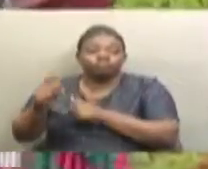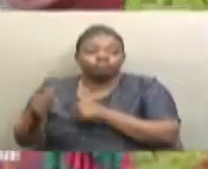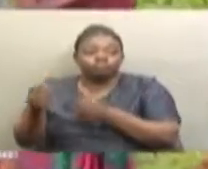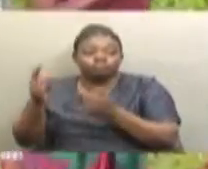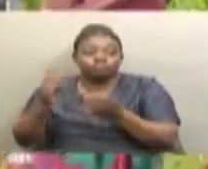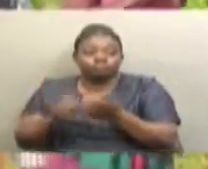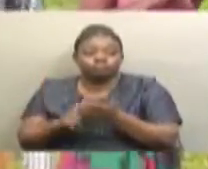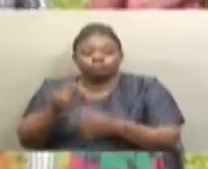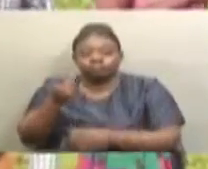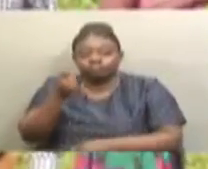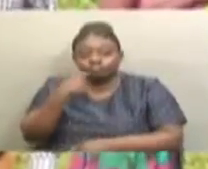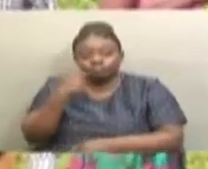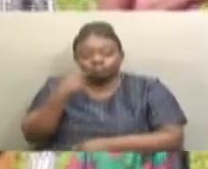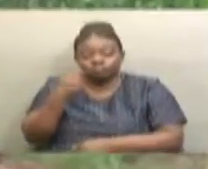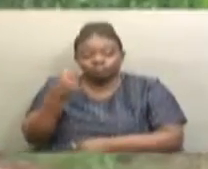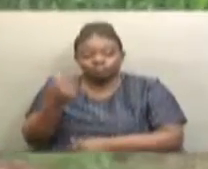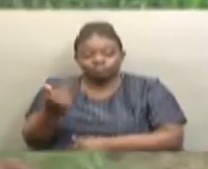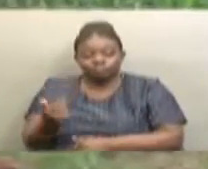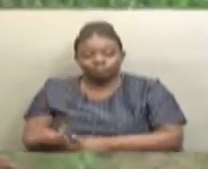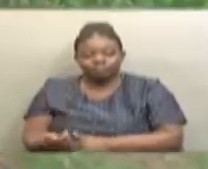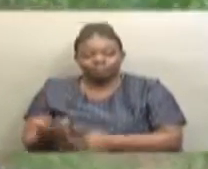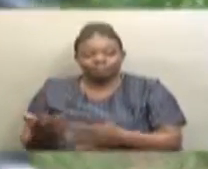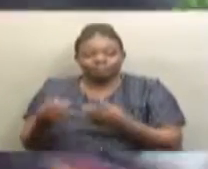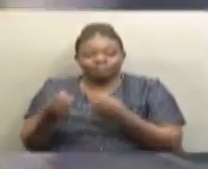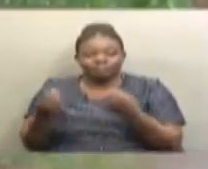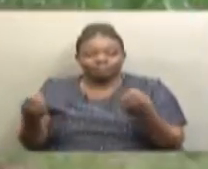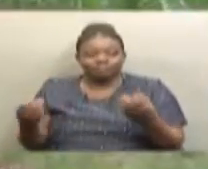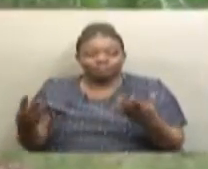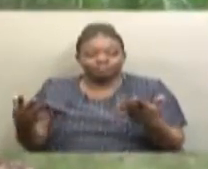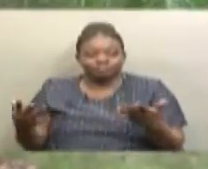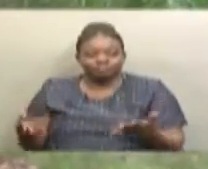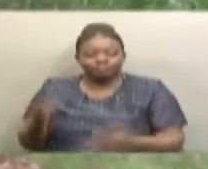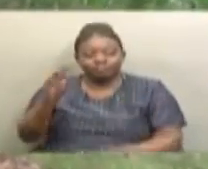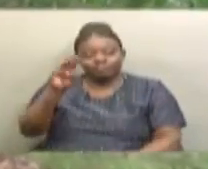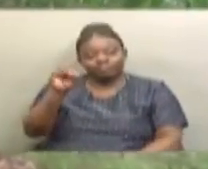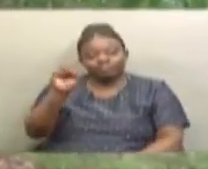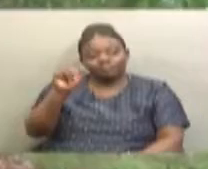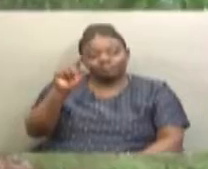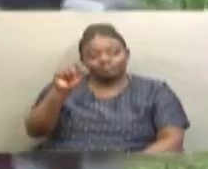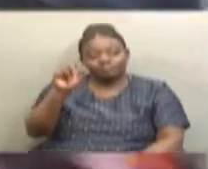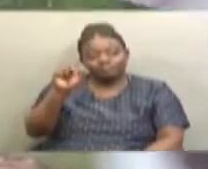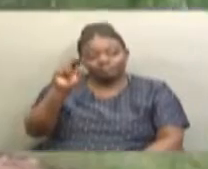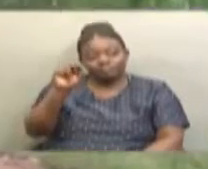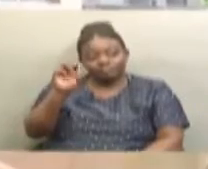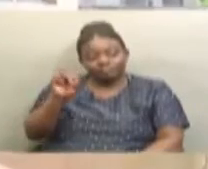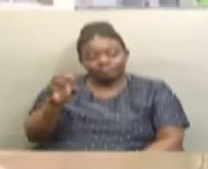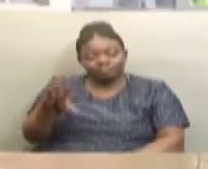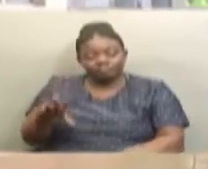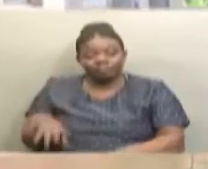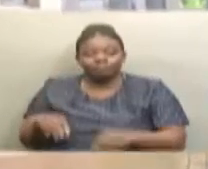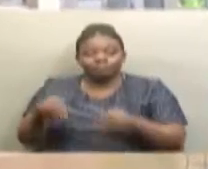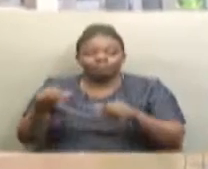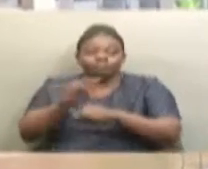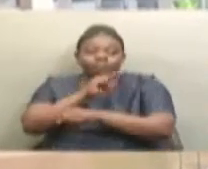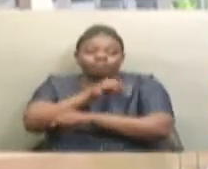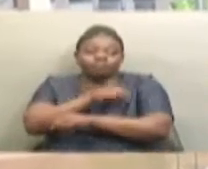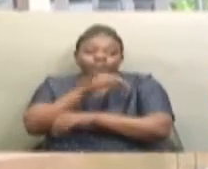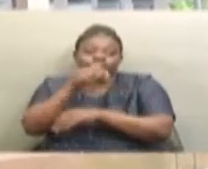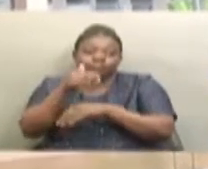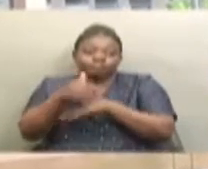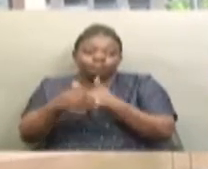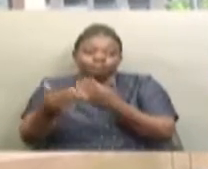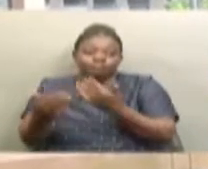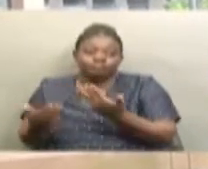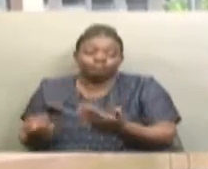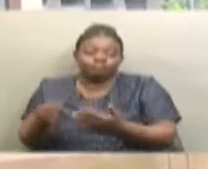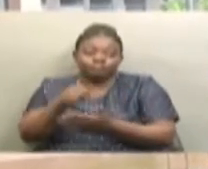okufuna obujjanjabi obw'amaanyi, nga bangi bagenda Mateete, Kitaasa ne Ssembabule ng'eddwaliro eribali okumpi liri ku